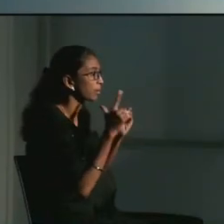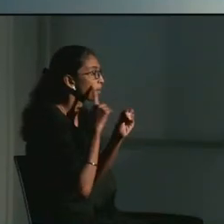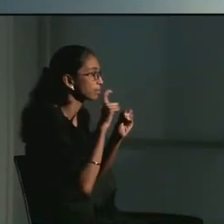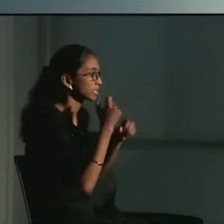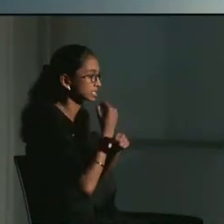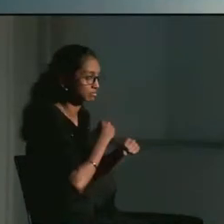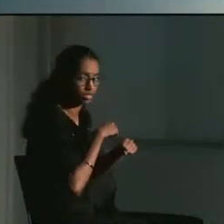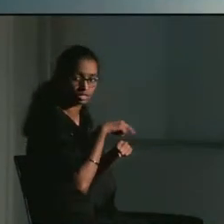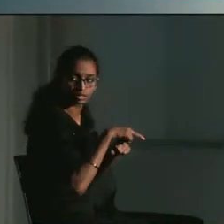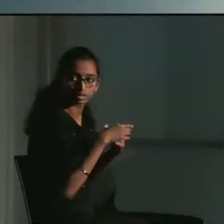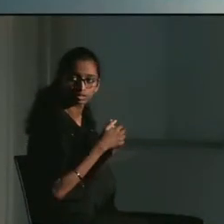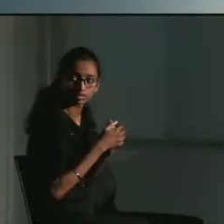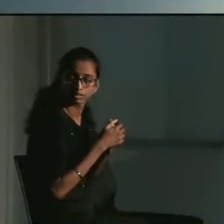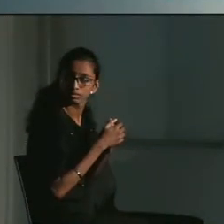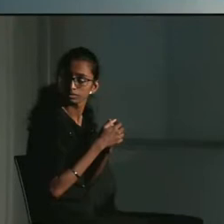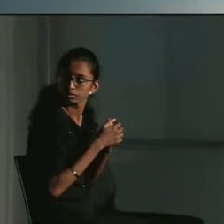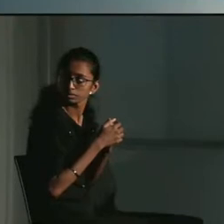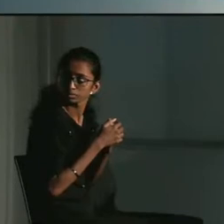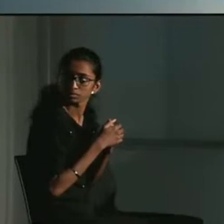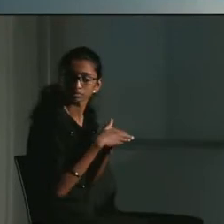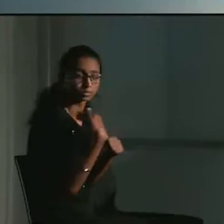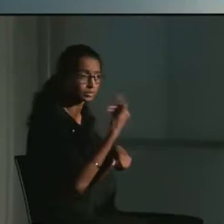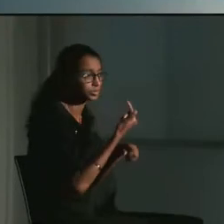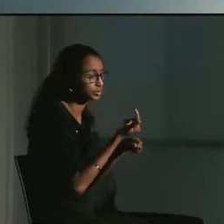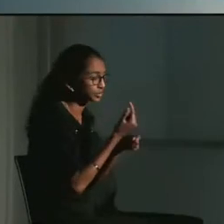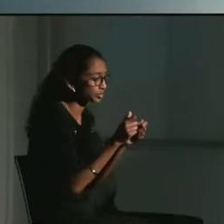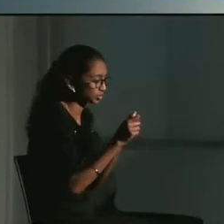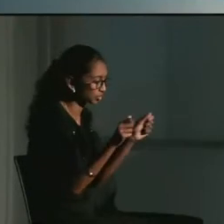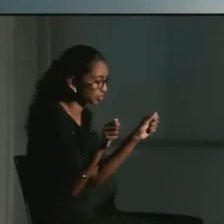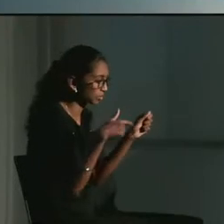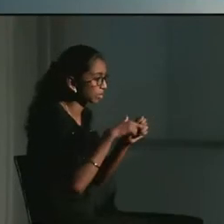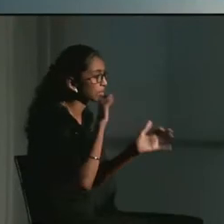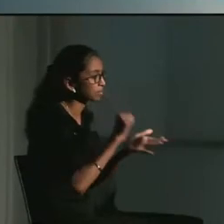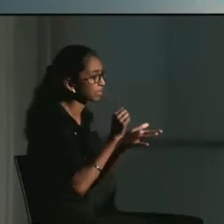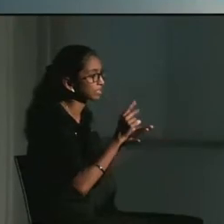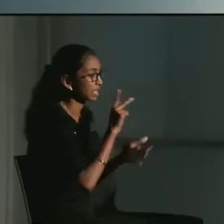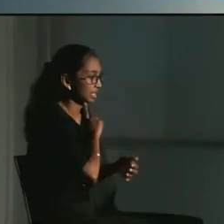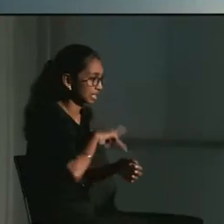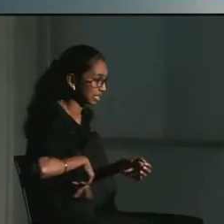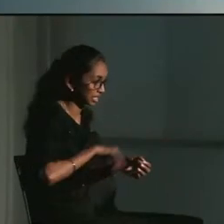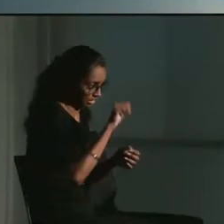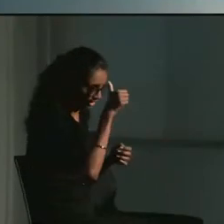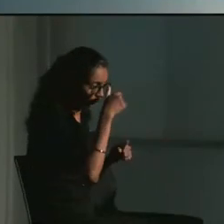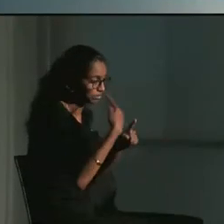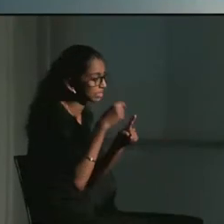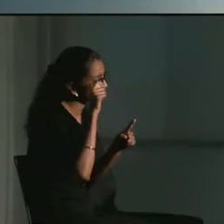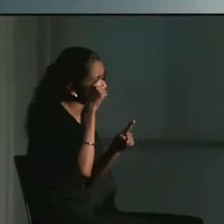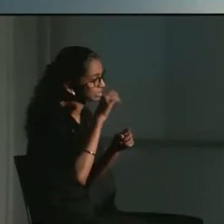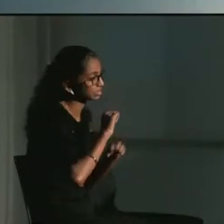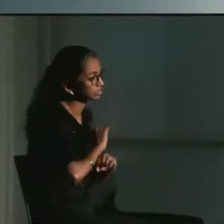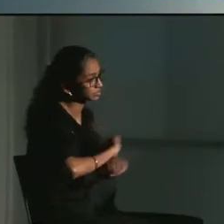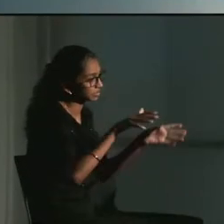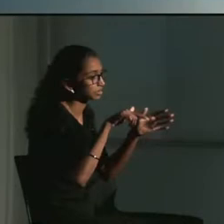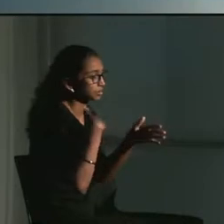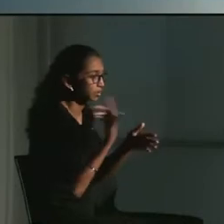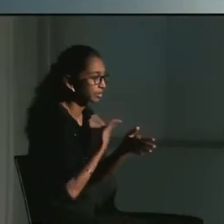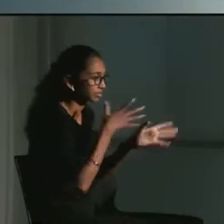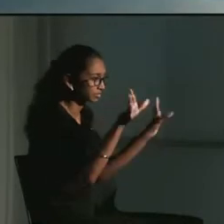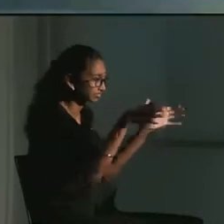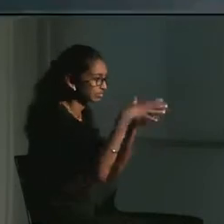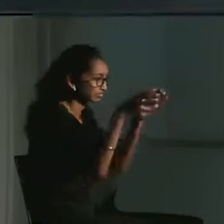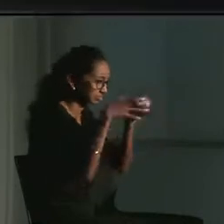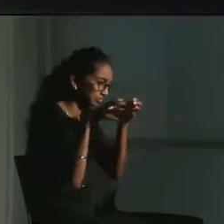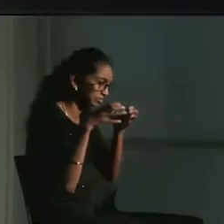Inaugural, which means Sweat, a bi-monthly newspaper which we published in Kannada, Hindi, and English. We gathered accounts of